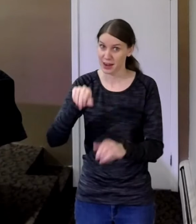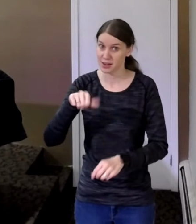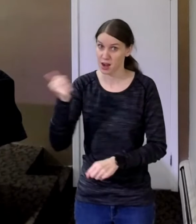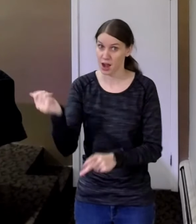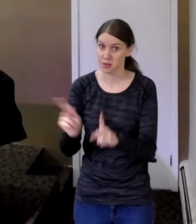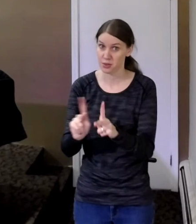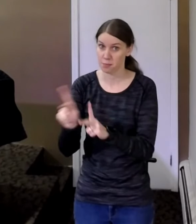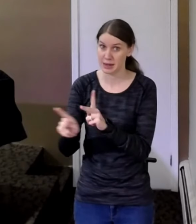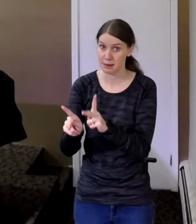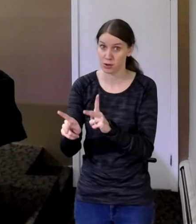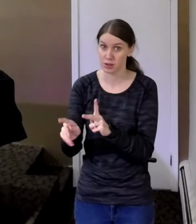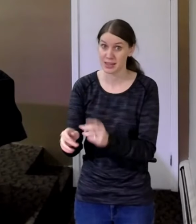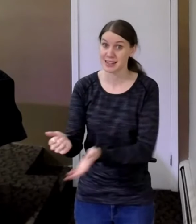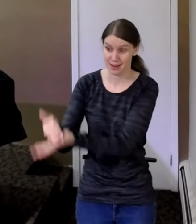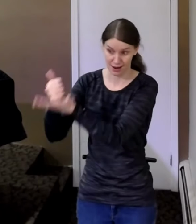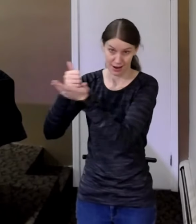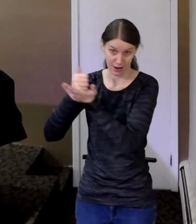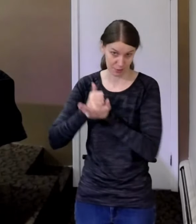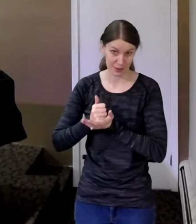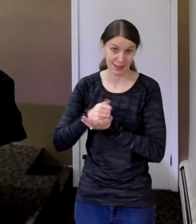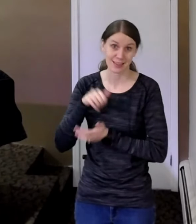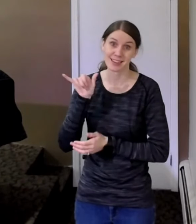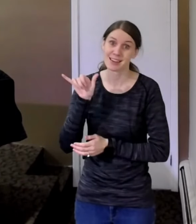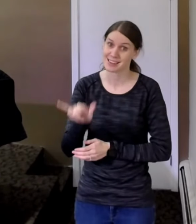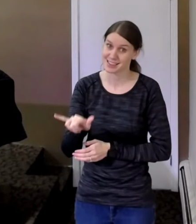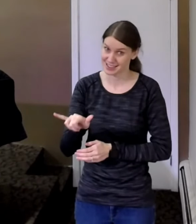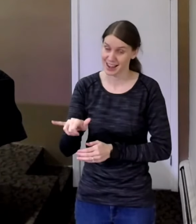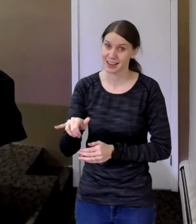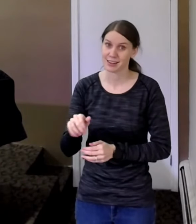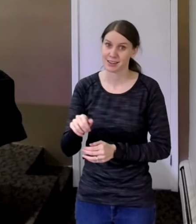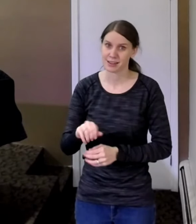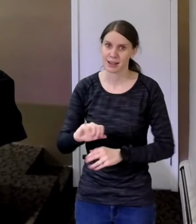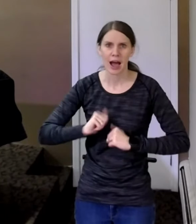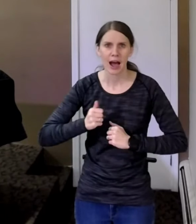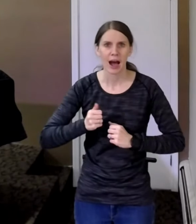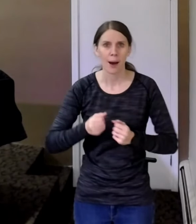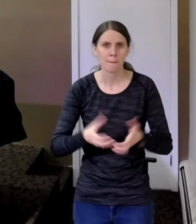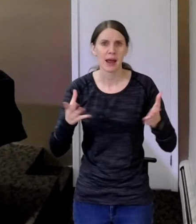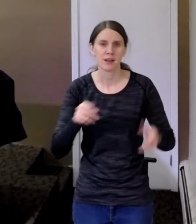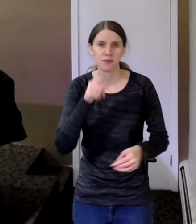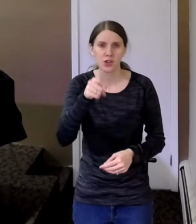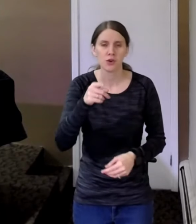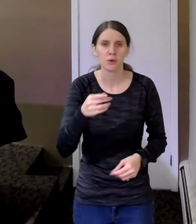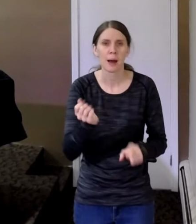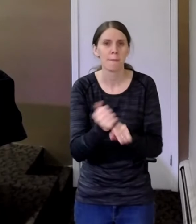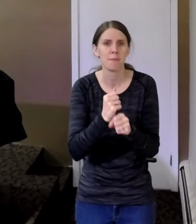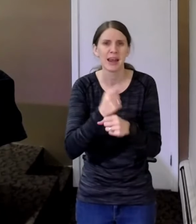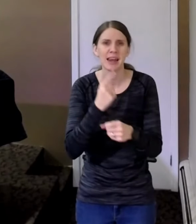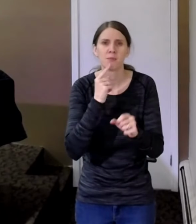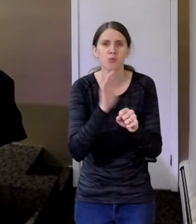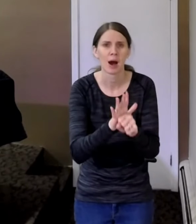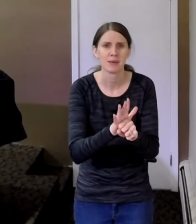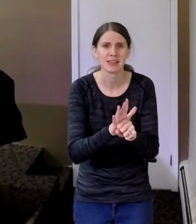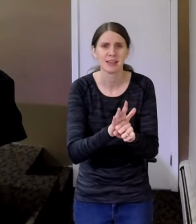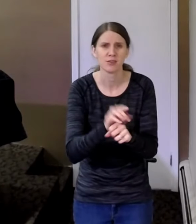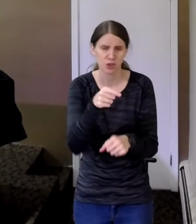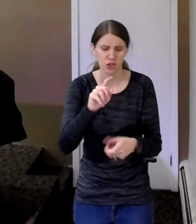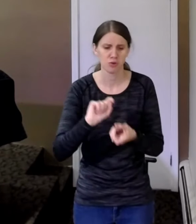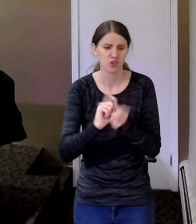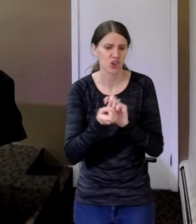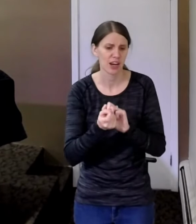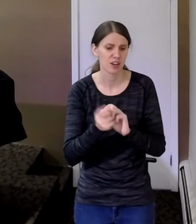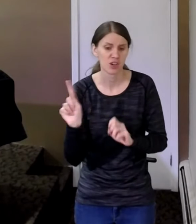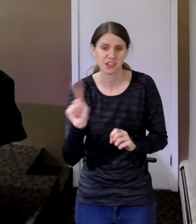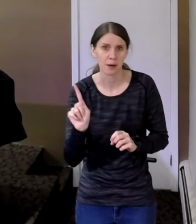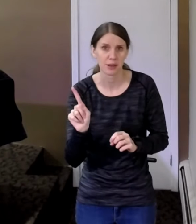us accountable. Now, how many of you have made resolutions in your life that you're going to change something, but you've kept it